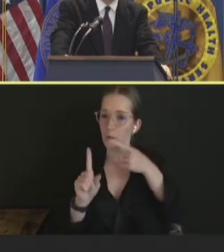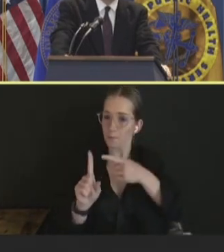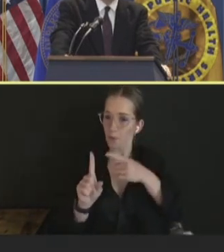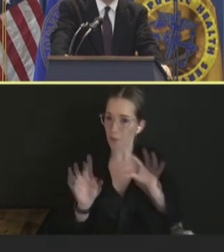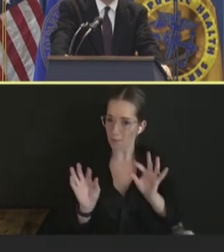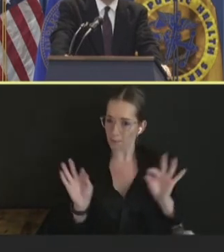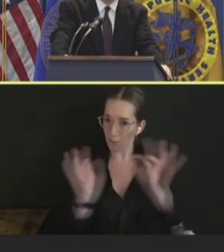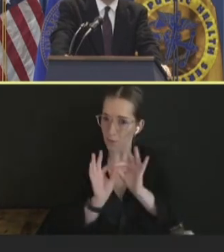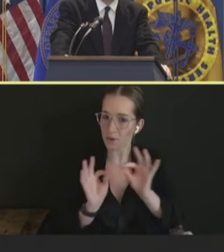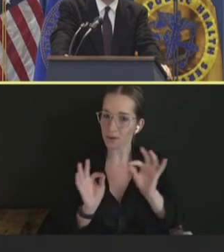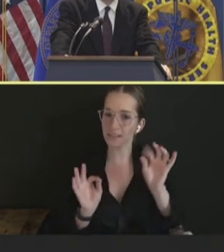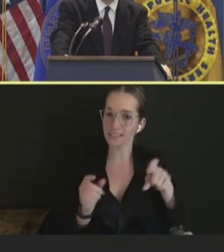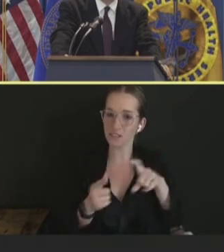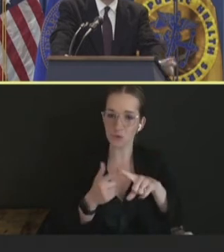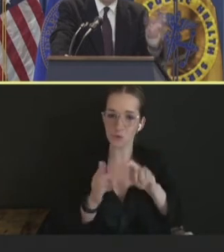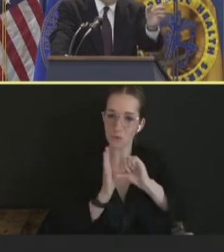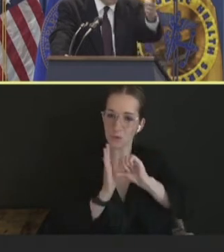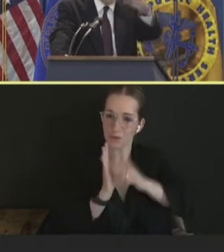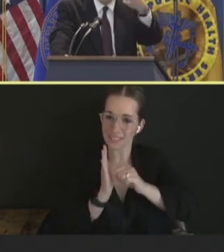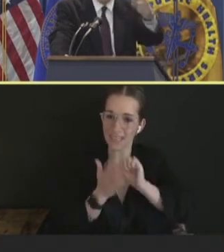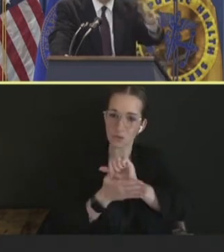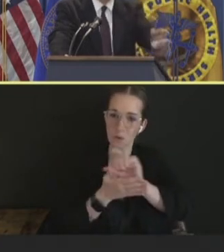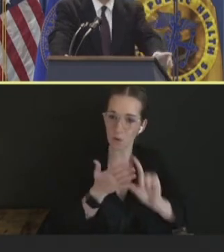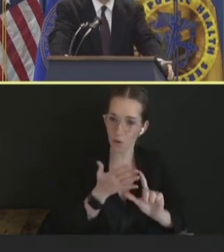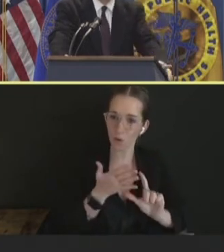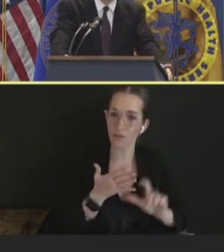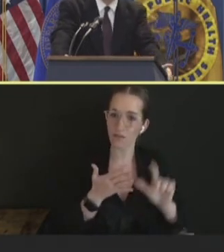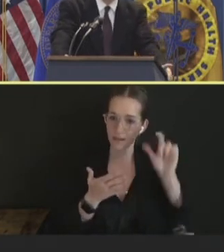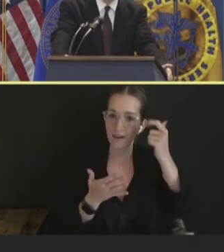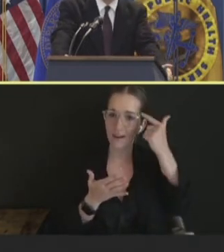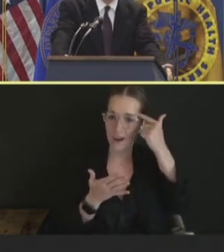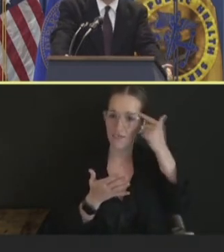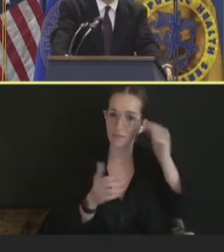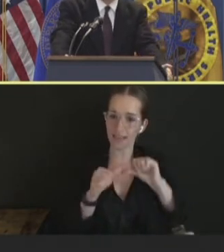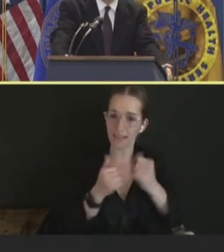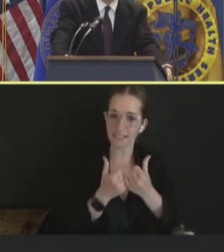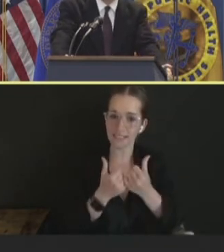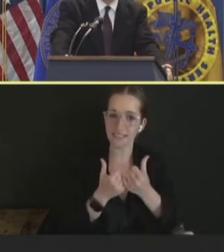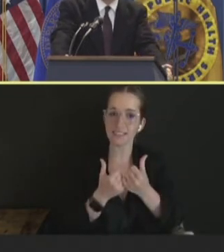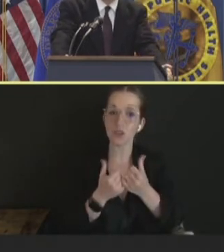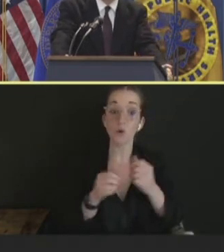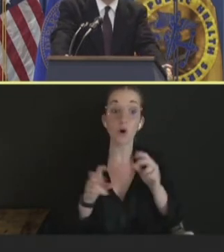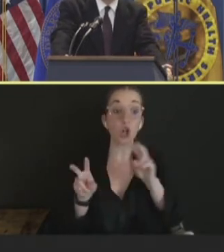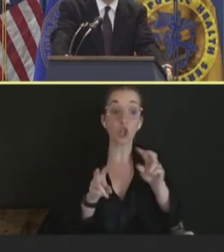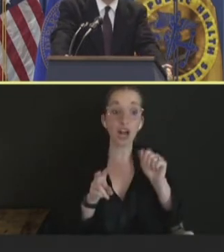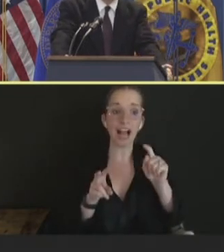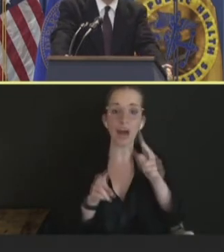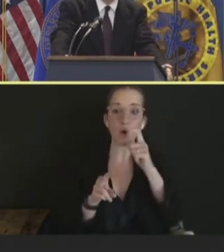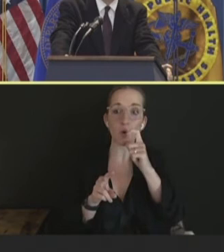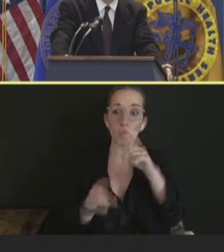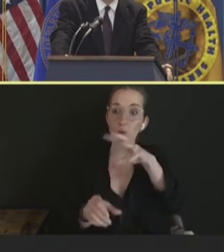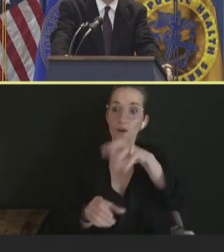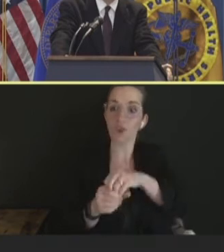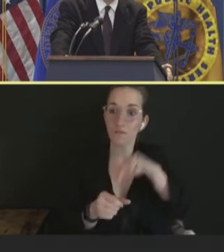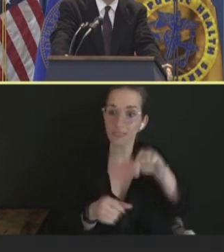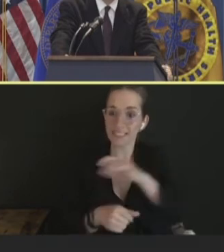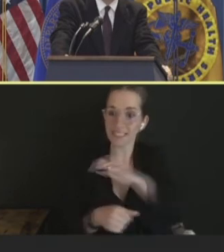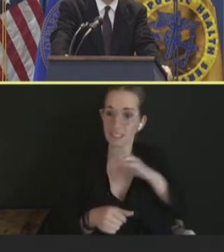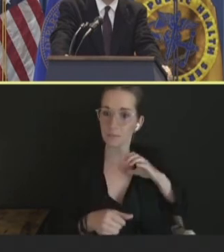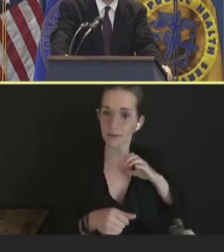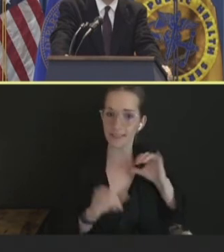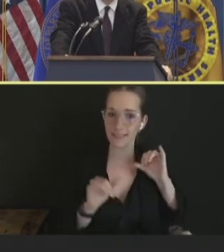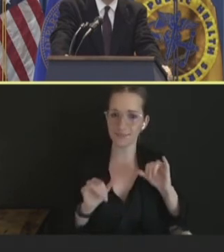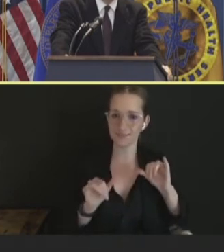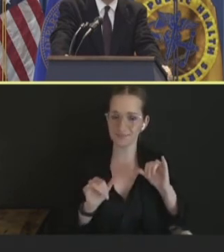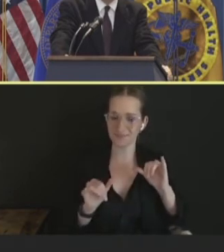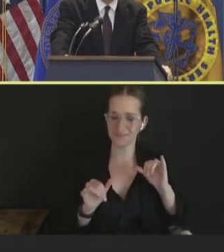needs to be emphasized. Looking at the composition of this committee, for example, it always struck me the representative